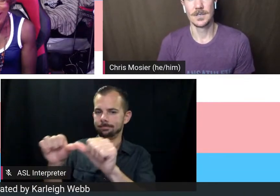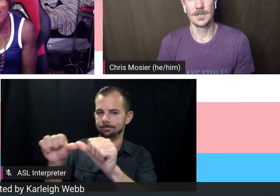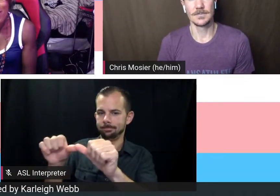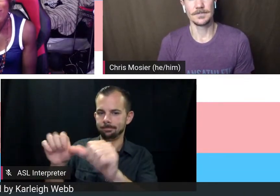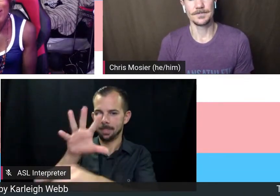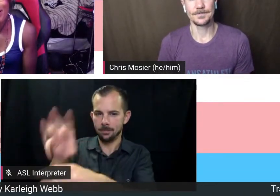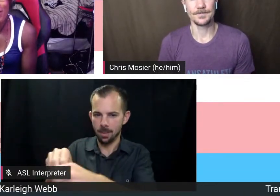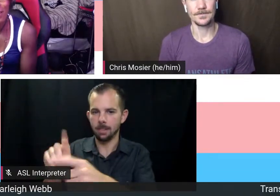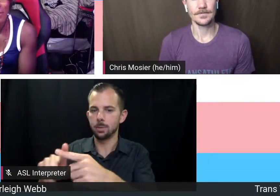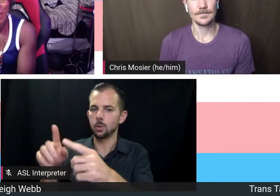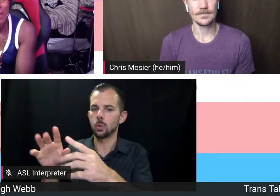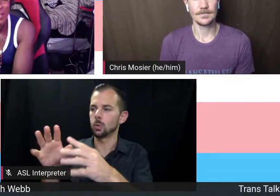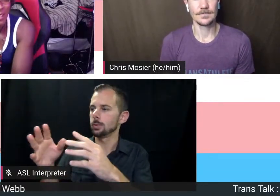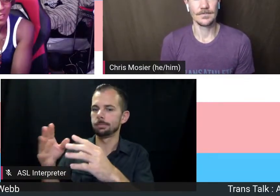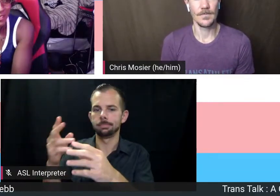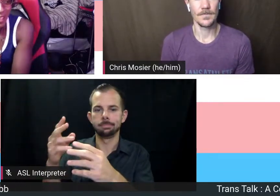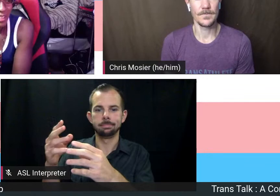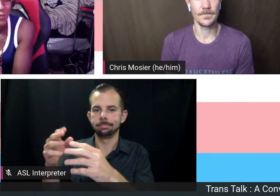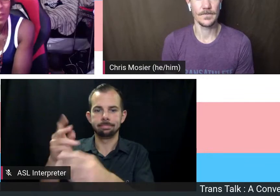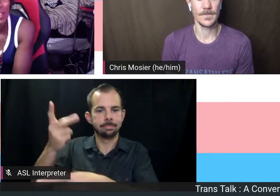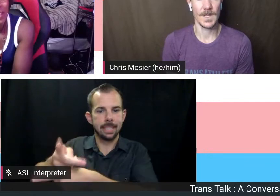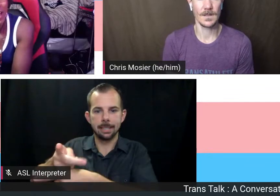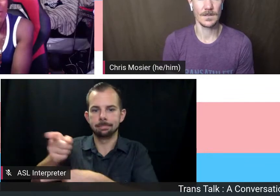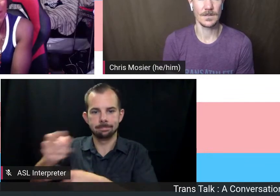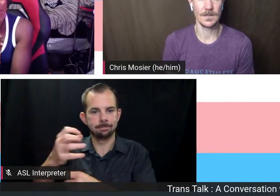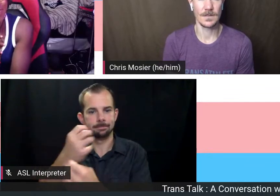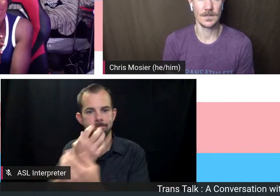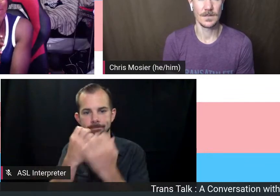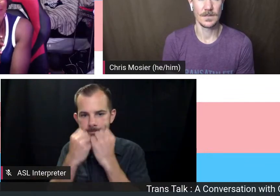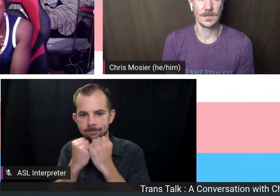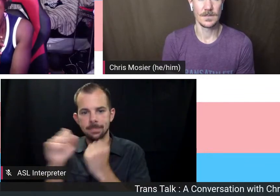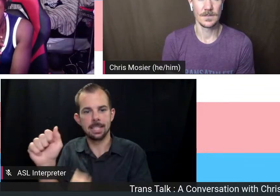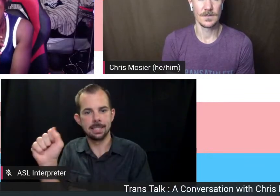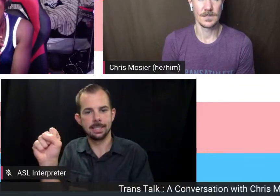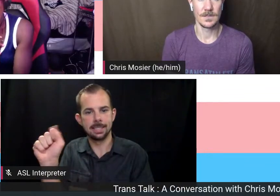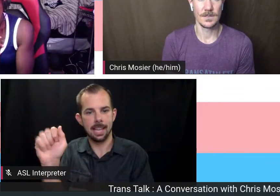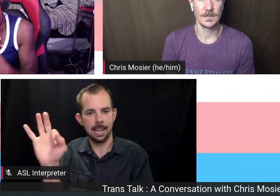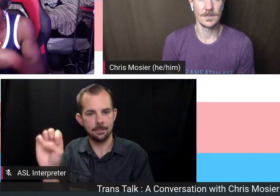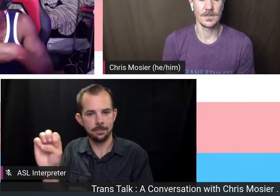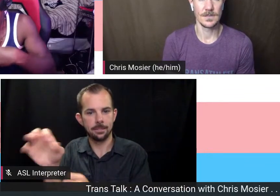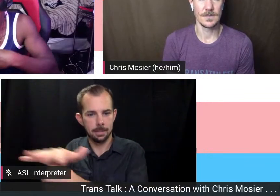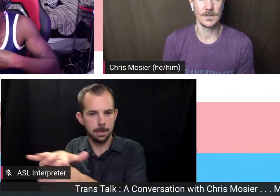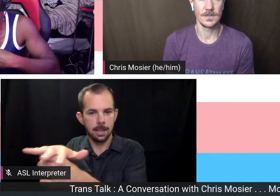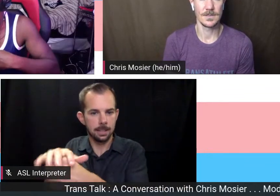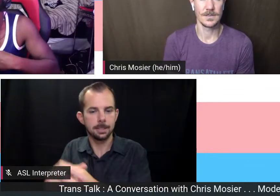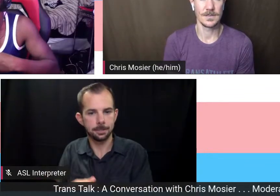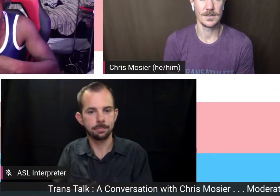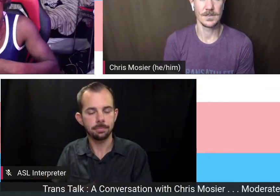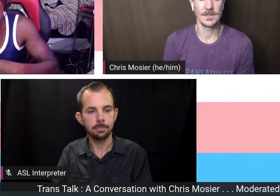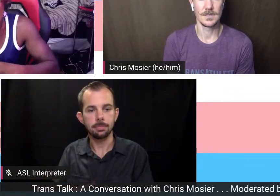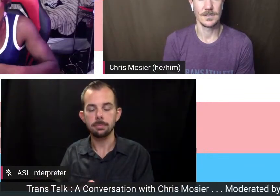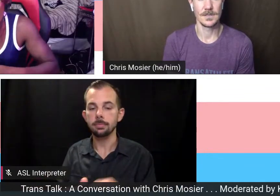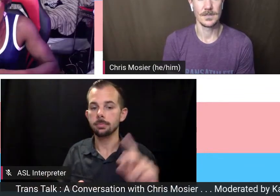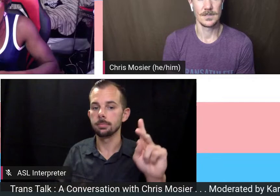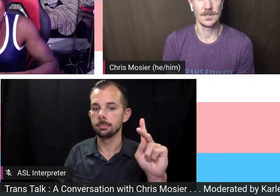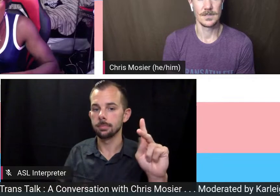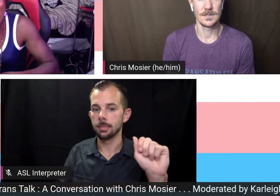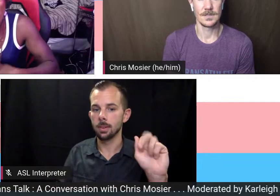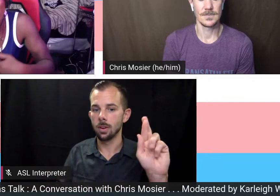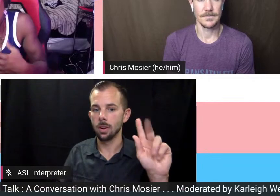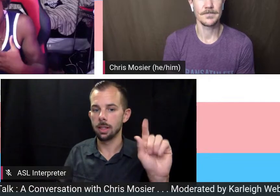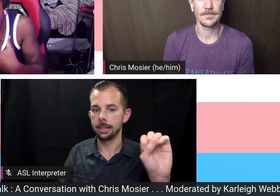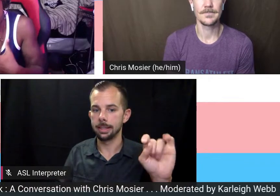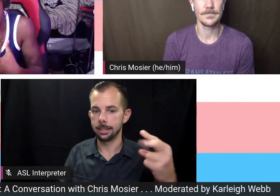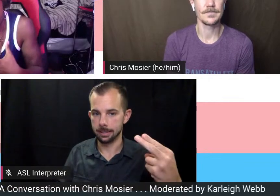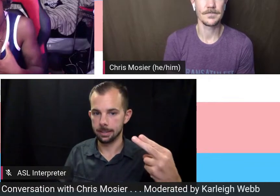That sounds like in a sense, that sounds like a very common it seems to be a common occurrence for us. That